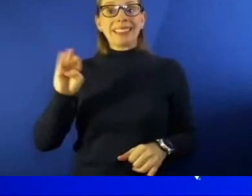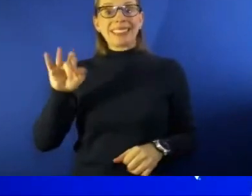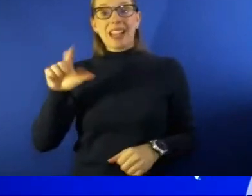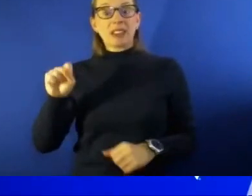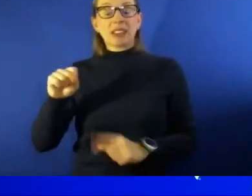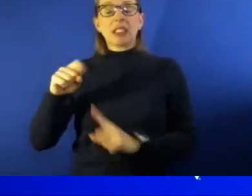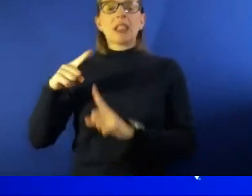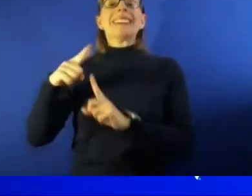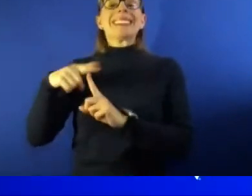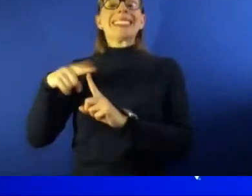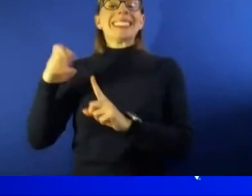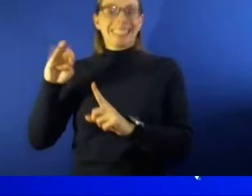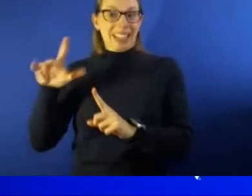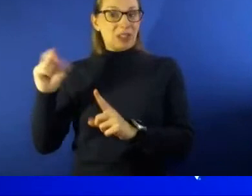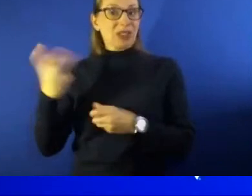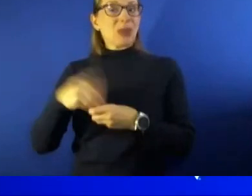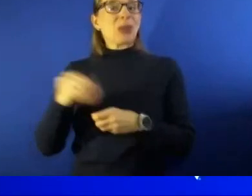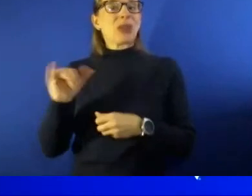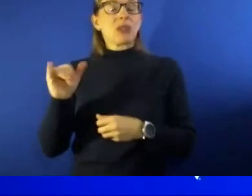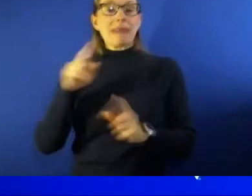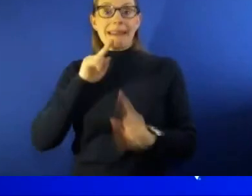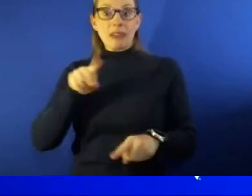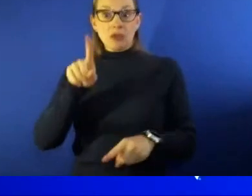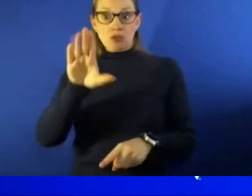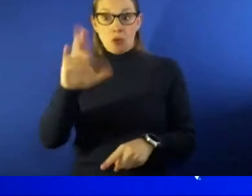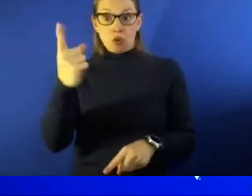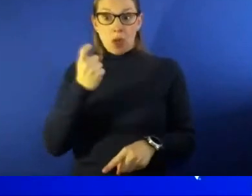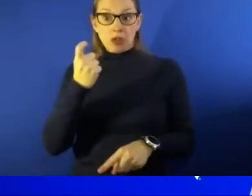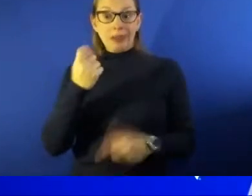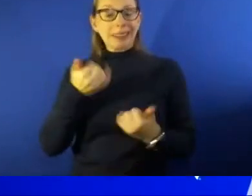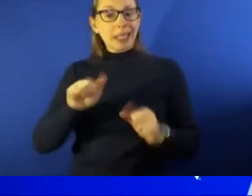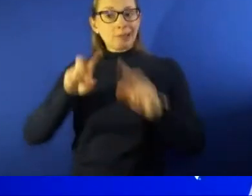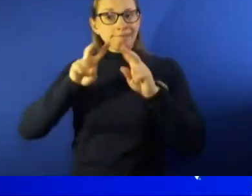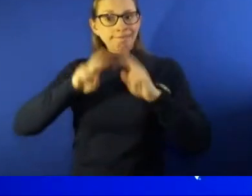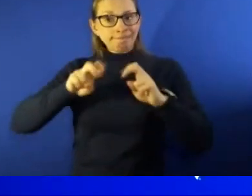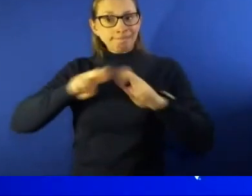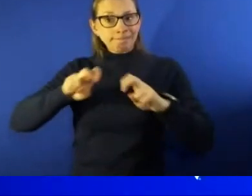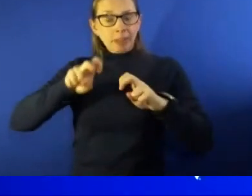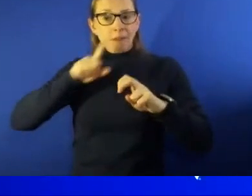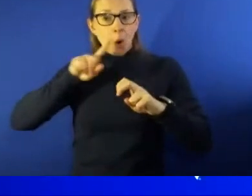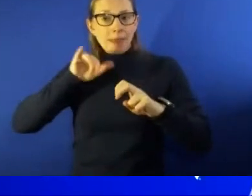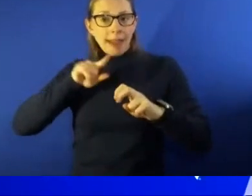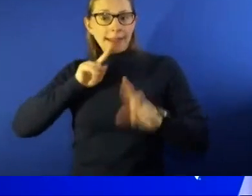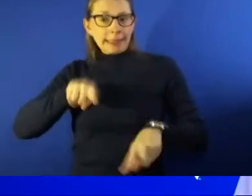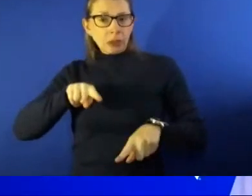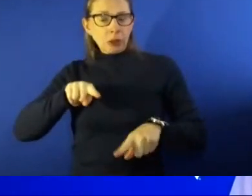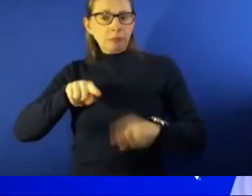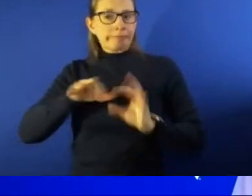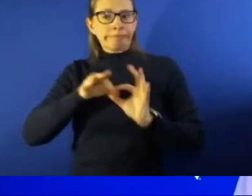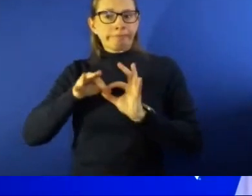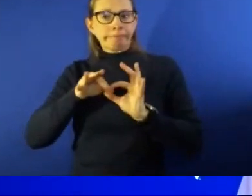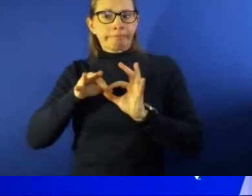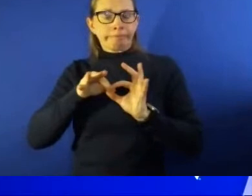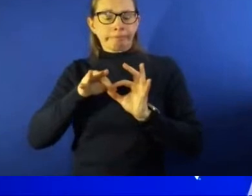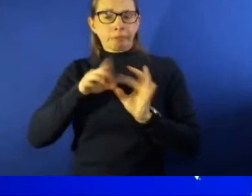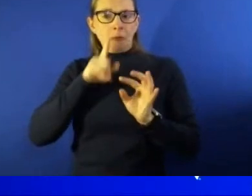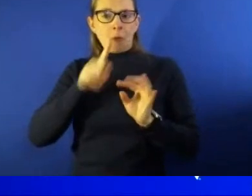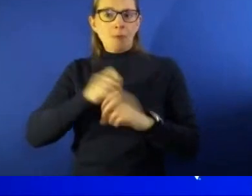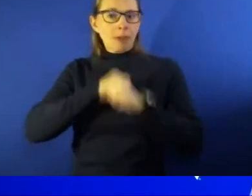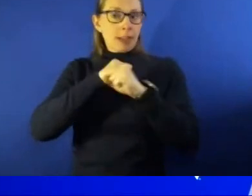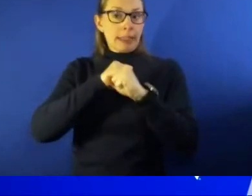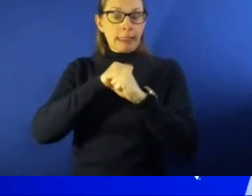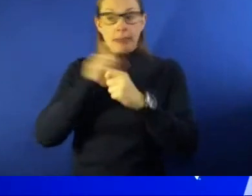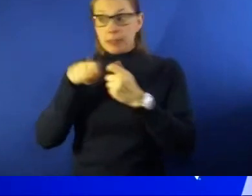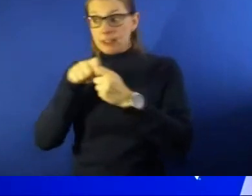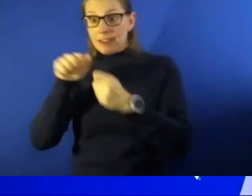as well. So, but to answer the question, we are still looking for that answer. What is the correlate of protection? Is it a certain antibody